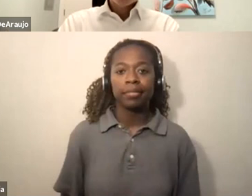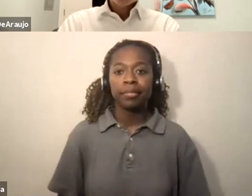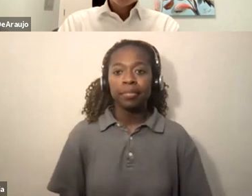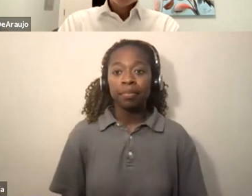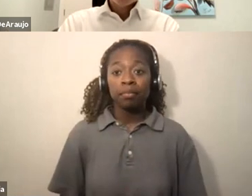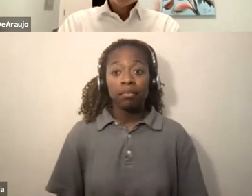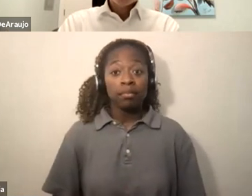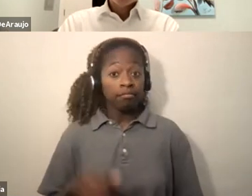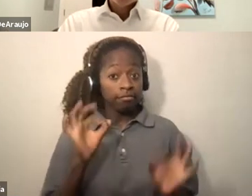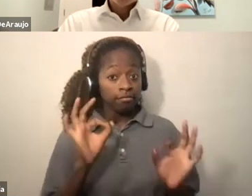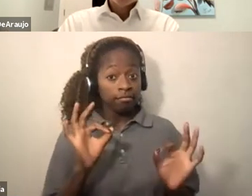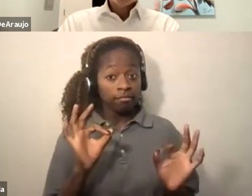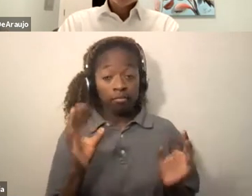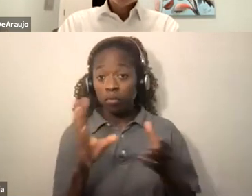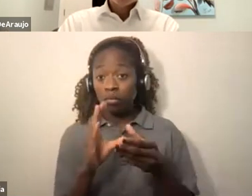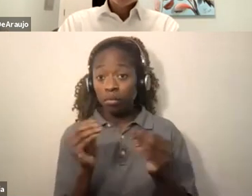anyone else